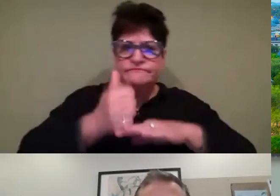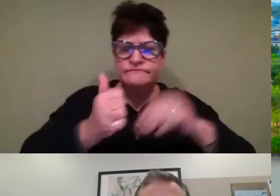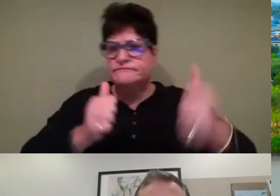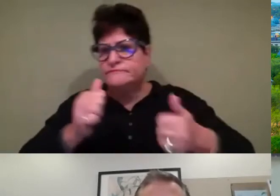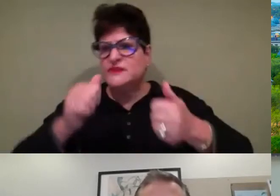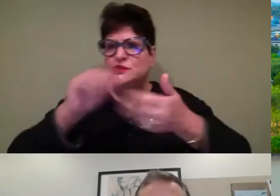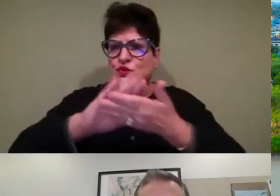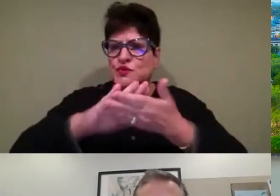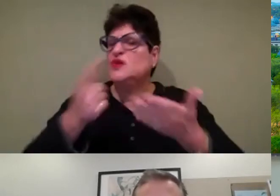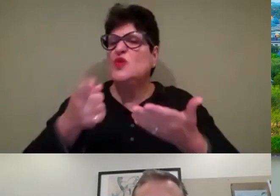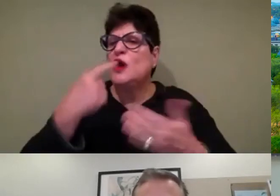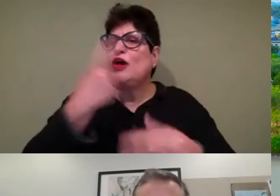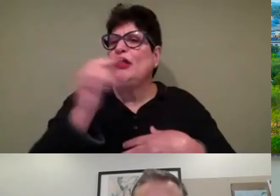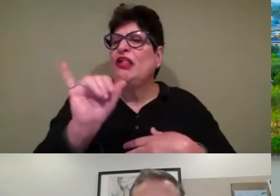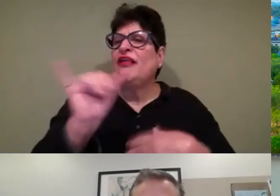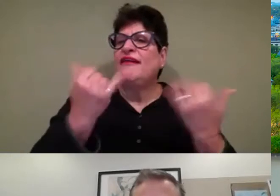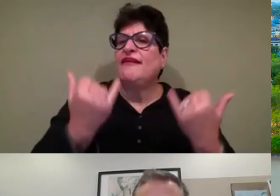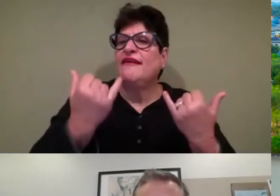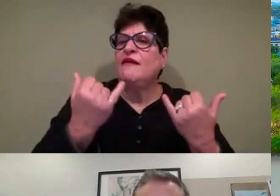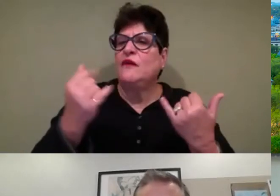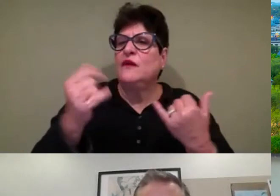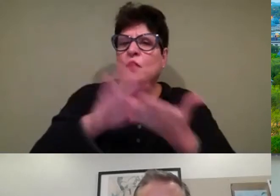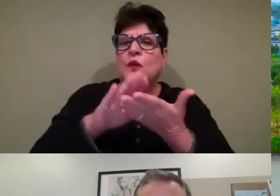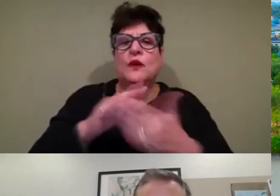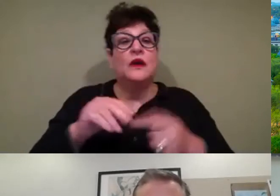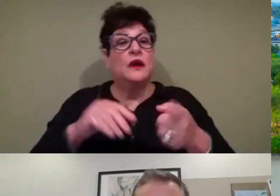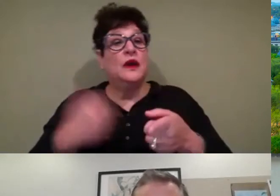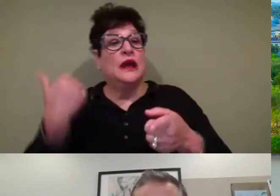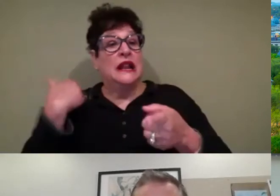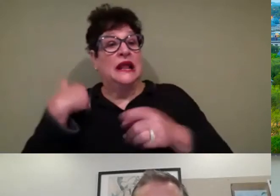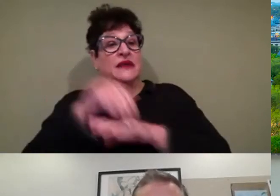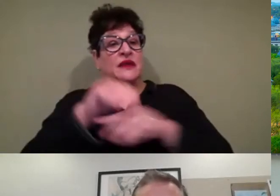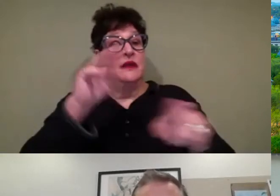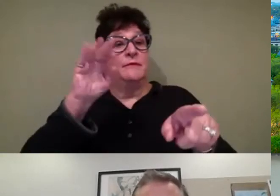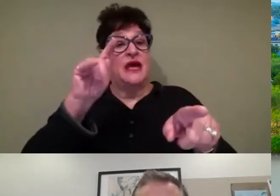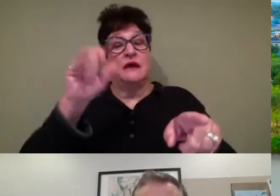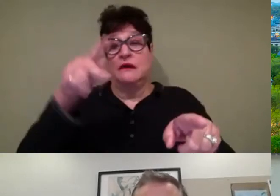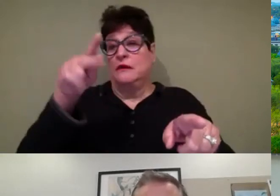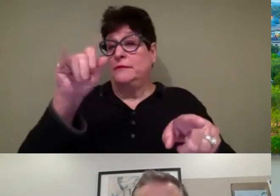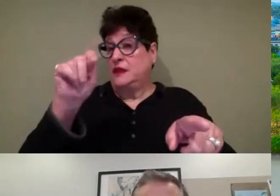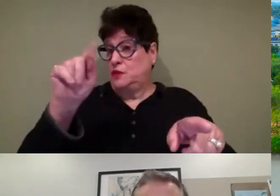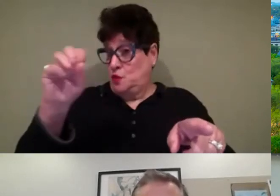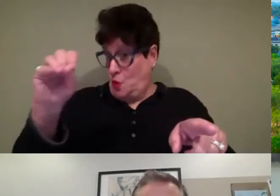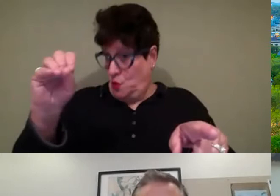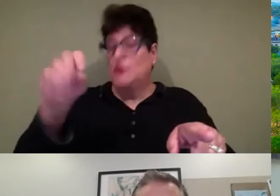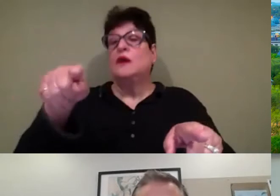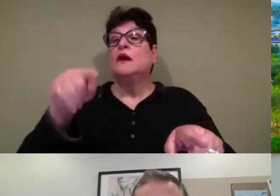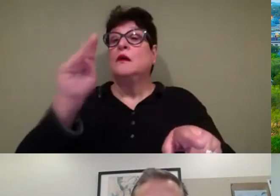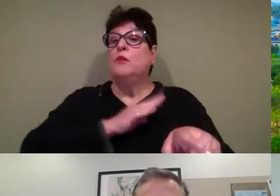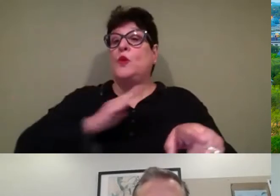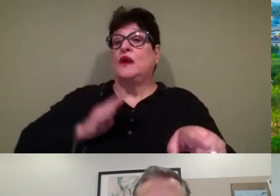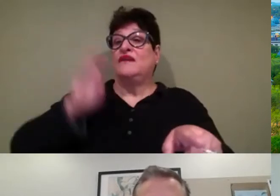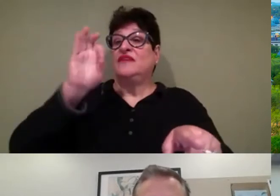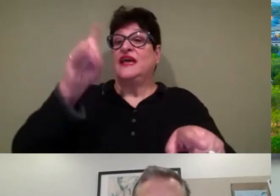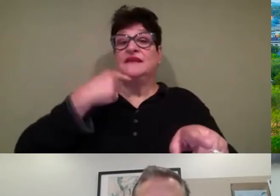person? We are, as of last night, with the Board of Ed affirmed that it is reopening on